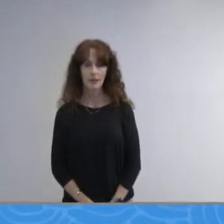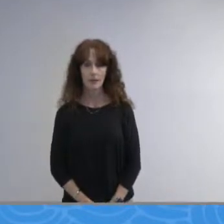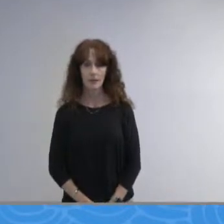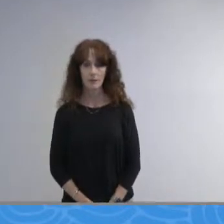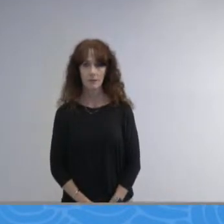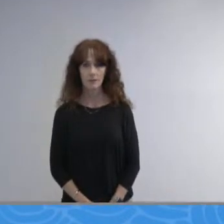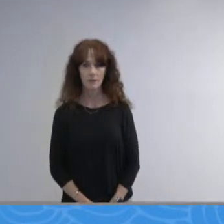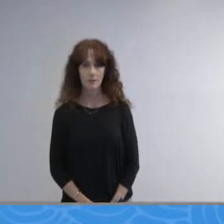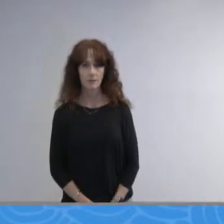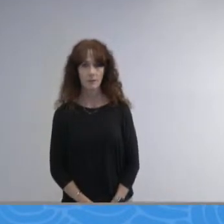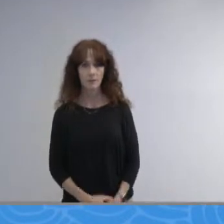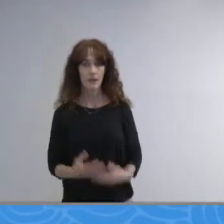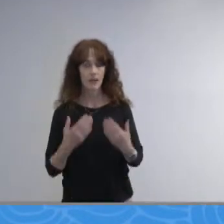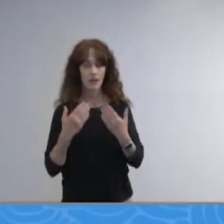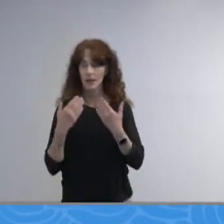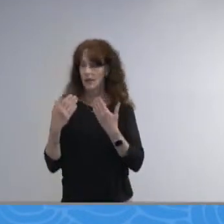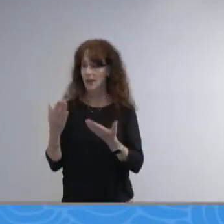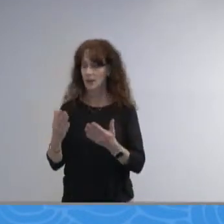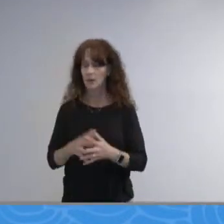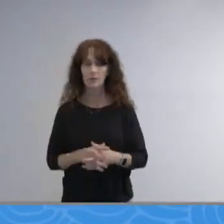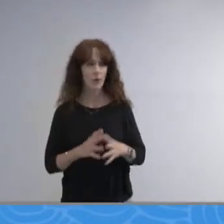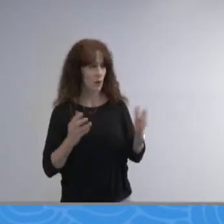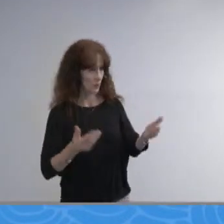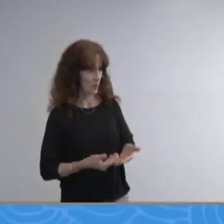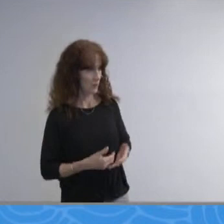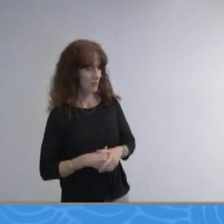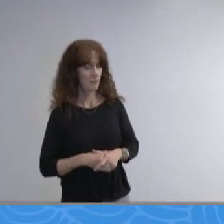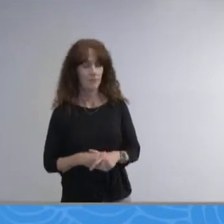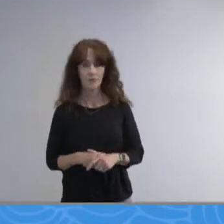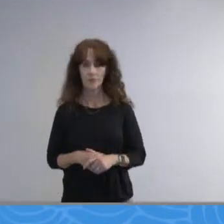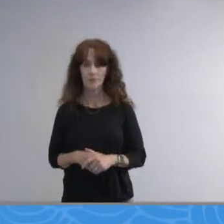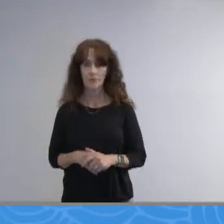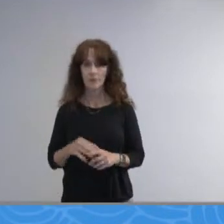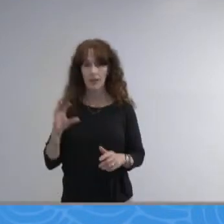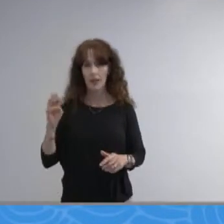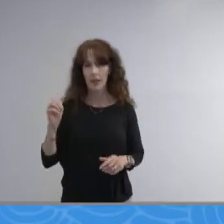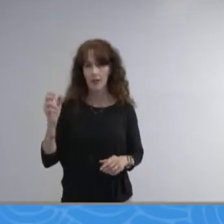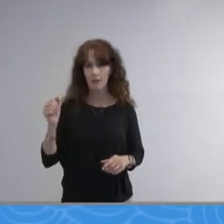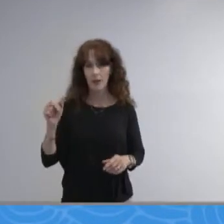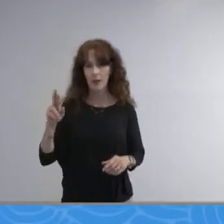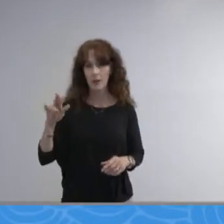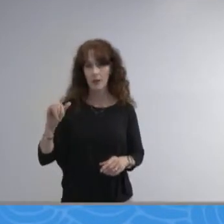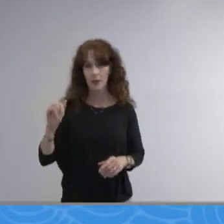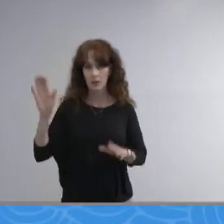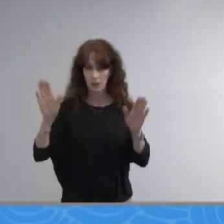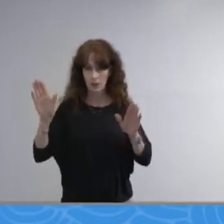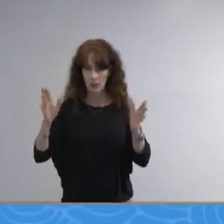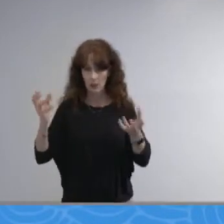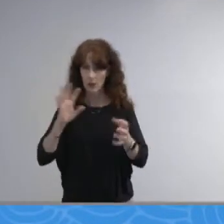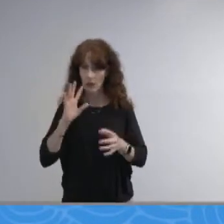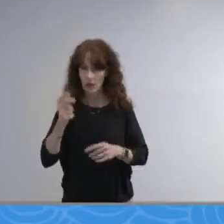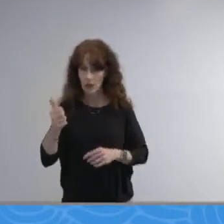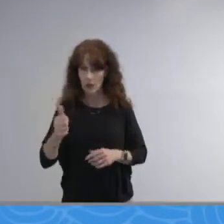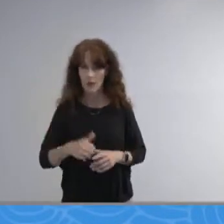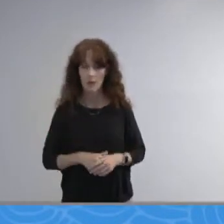Thank you. You're welcome. Absolutely. Maria, do you raising your hand? Would you like to speak?